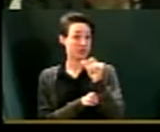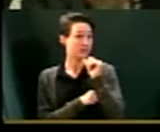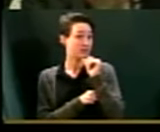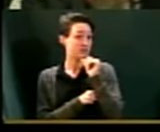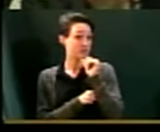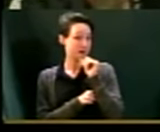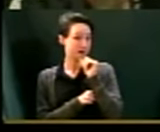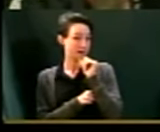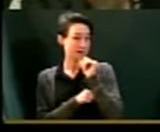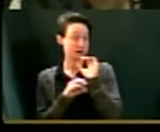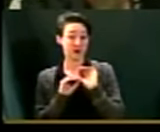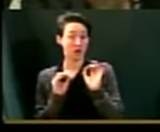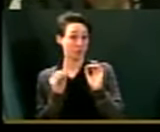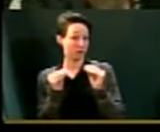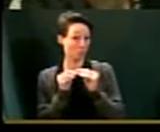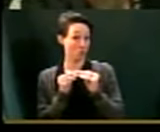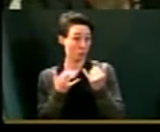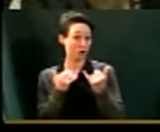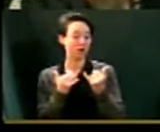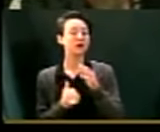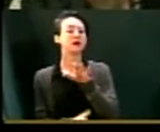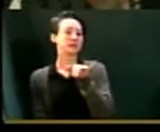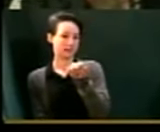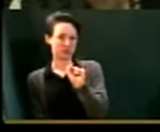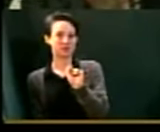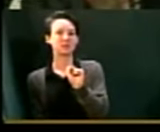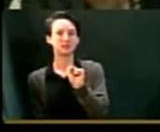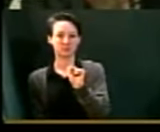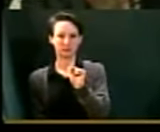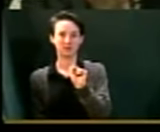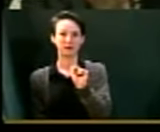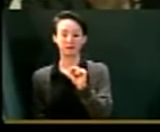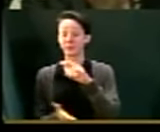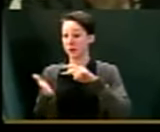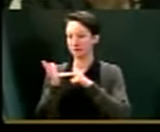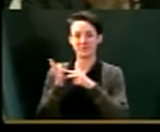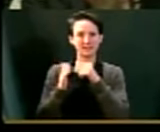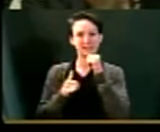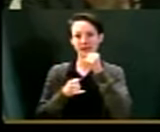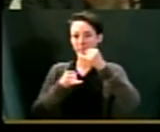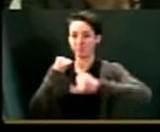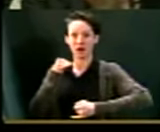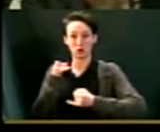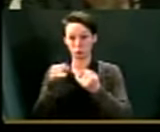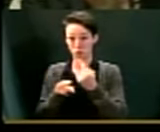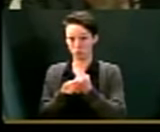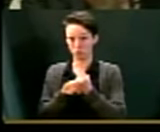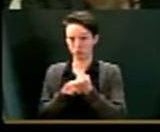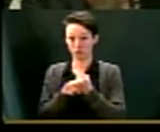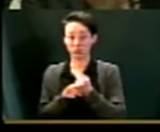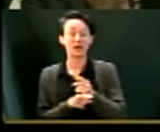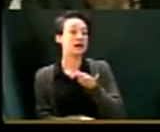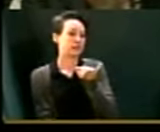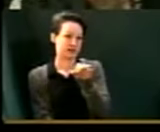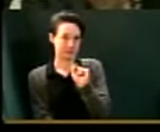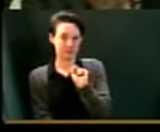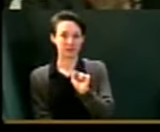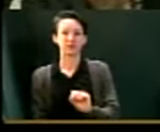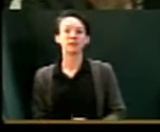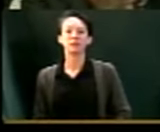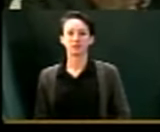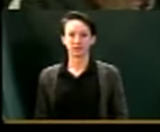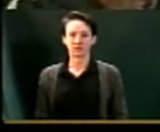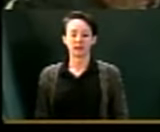else at this point. At this point, yes, ma'am. Yeah. Which means it's not final either. It's just something. Yes.